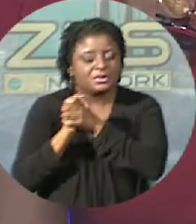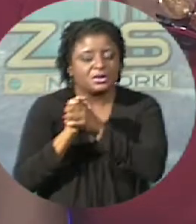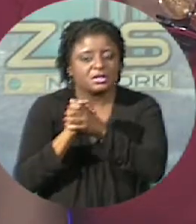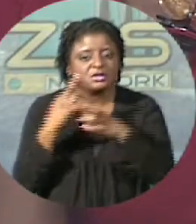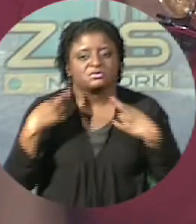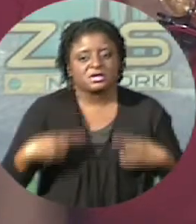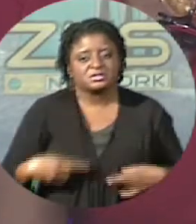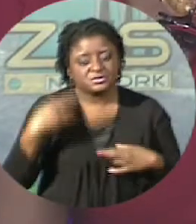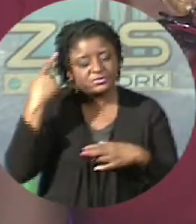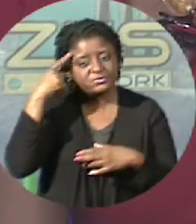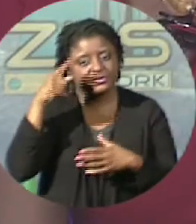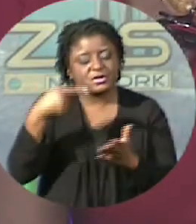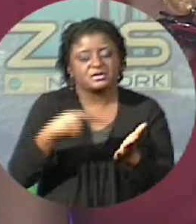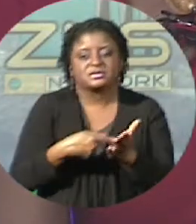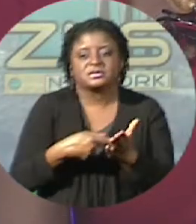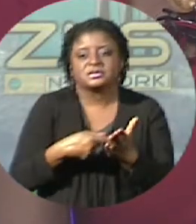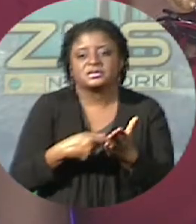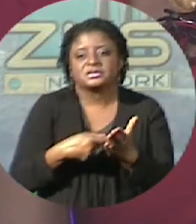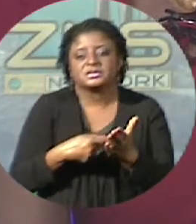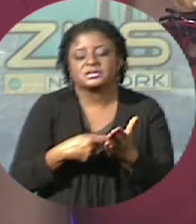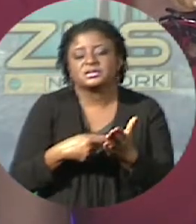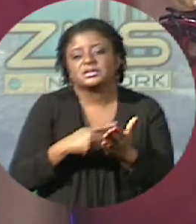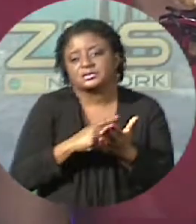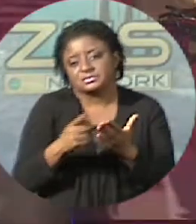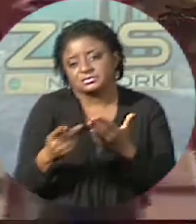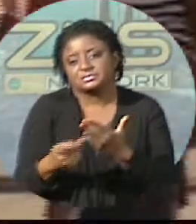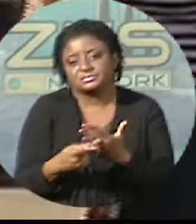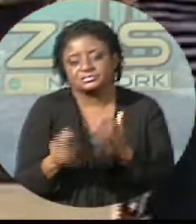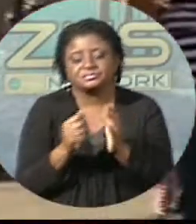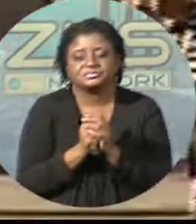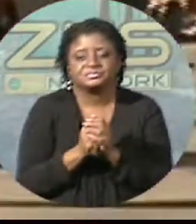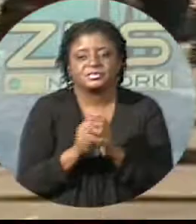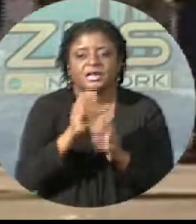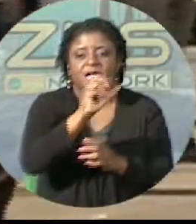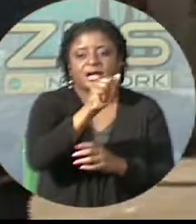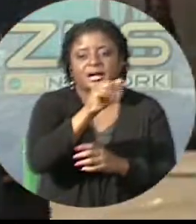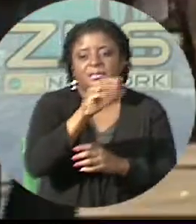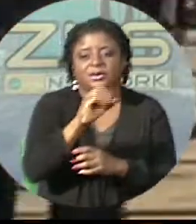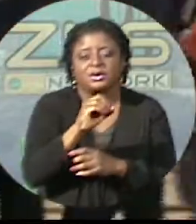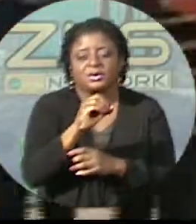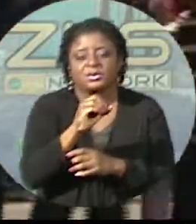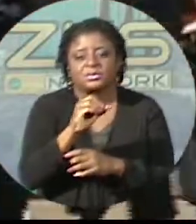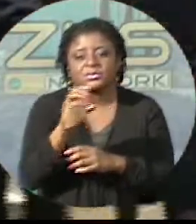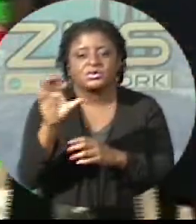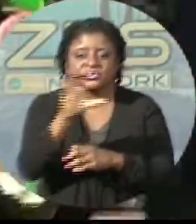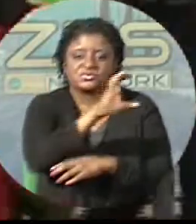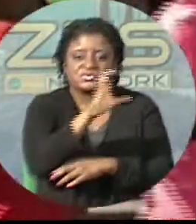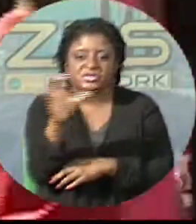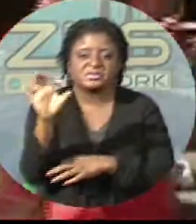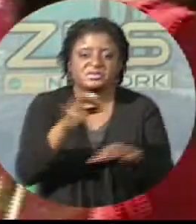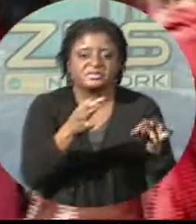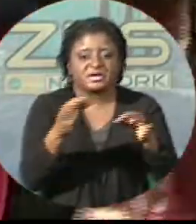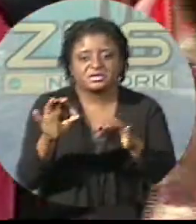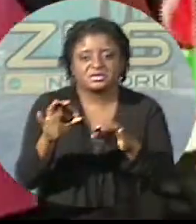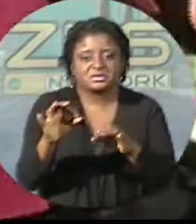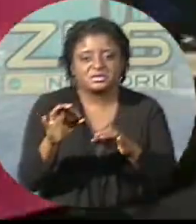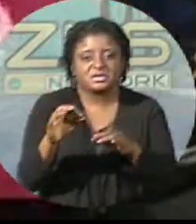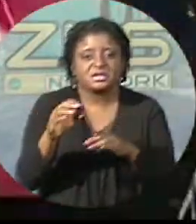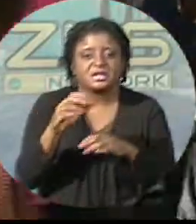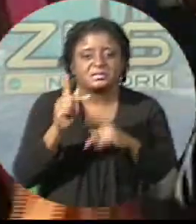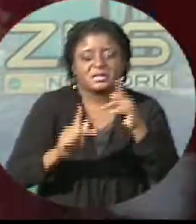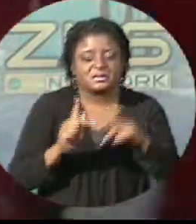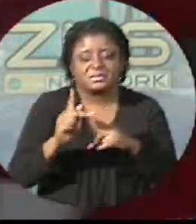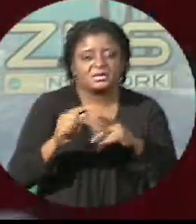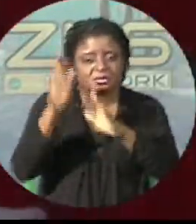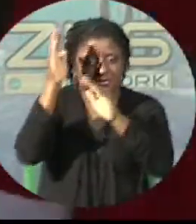their initiative. Italia Hall was there. The Abaco Christmas Festival is an event Abaconians look forward to every year, and